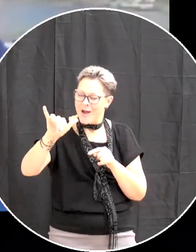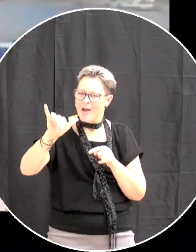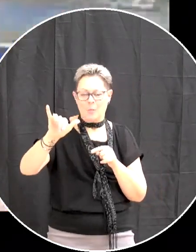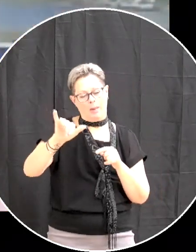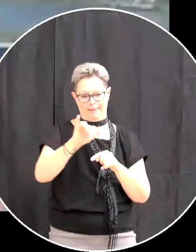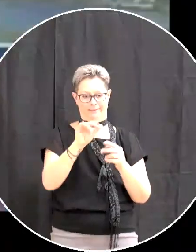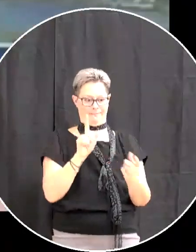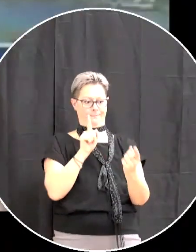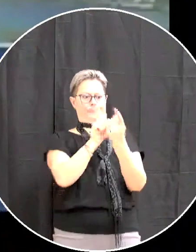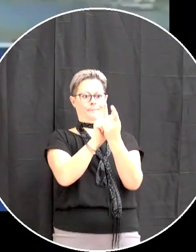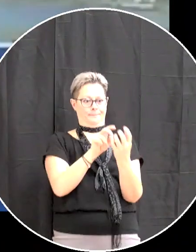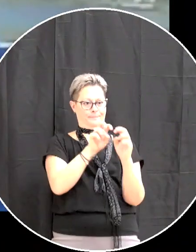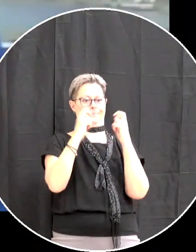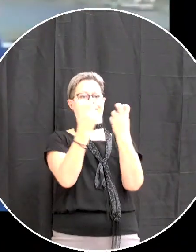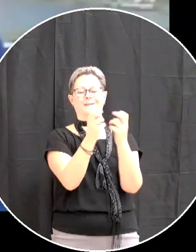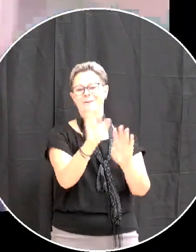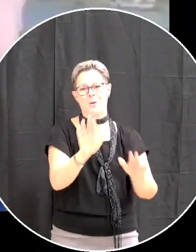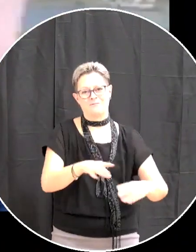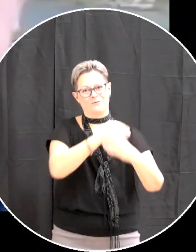virtually. The meeting was held virtually.